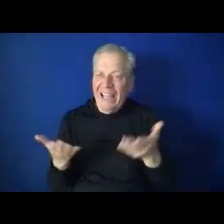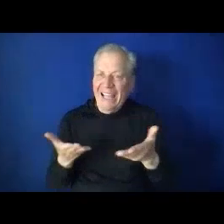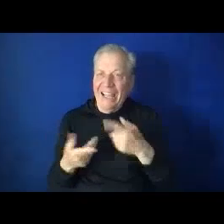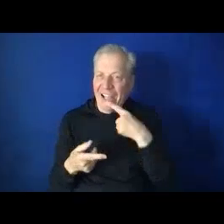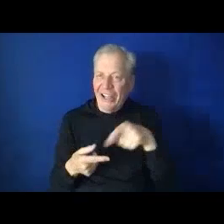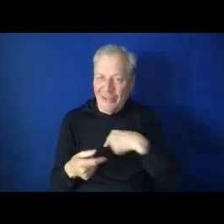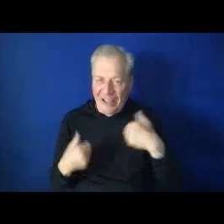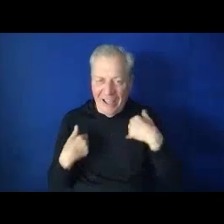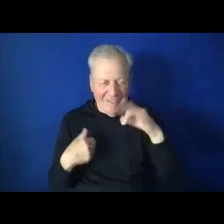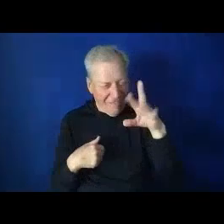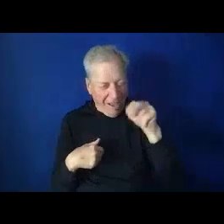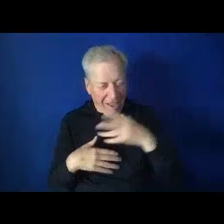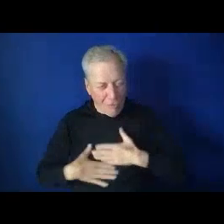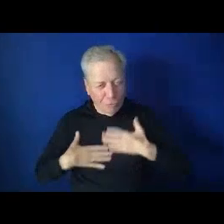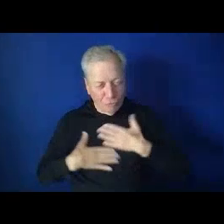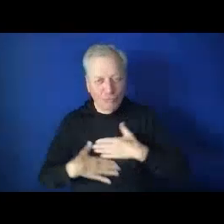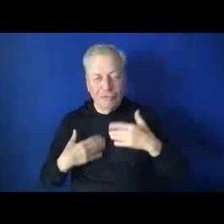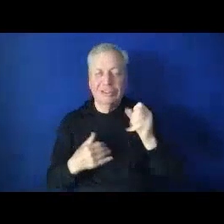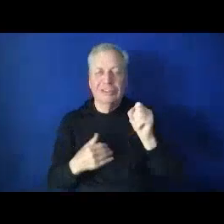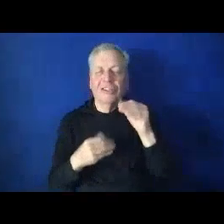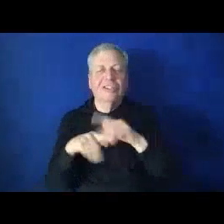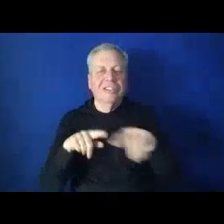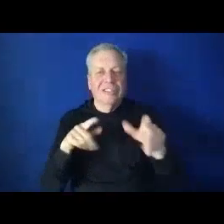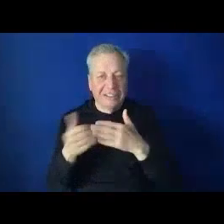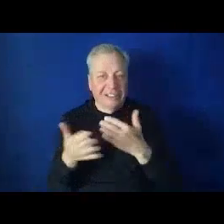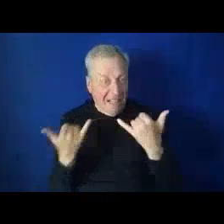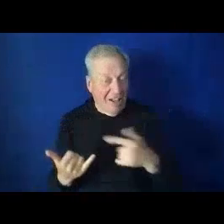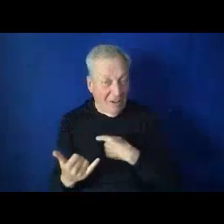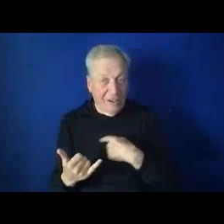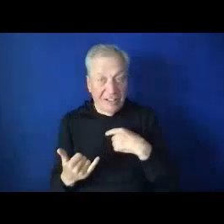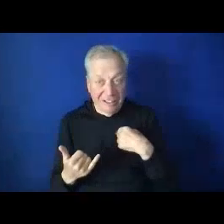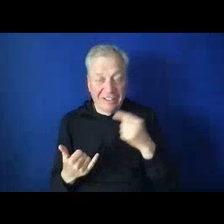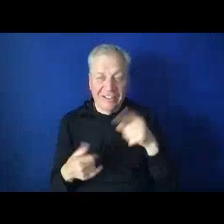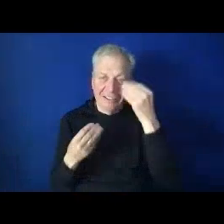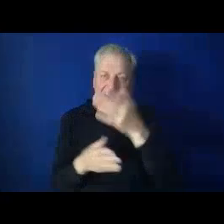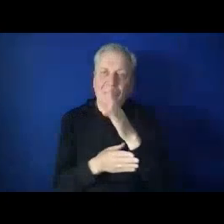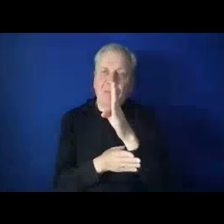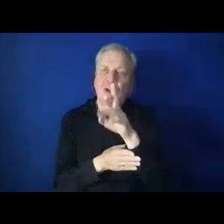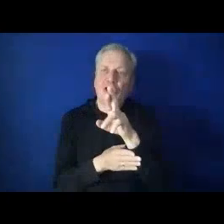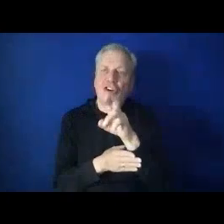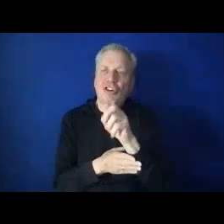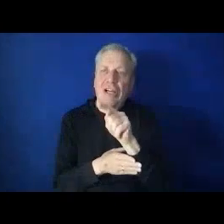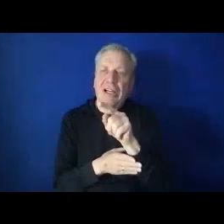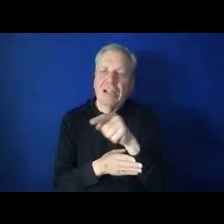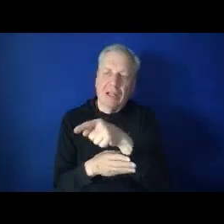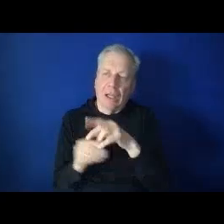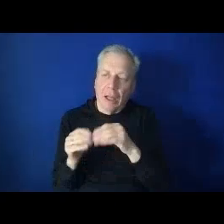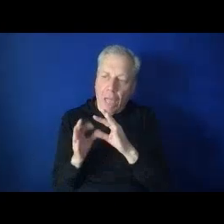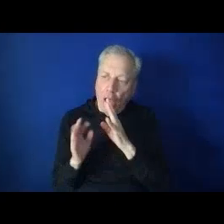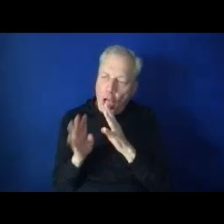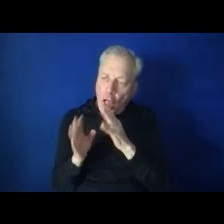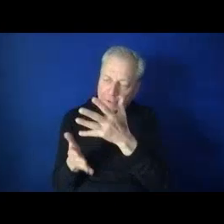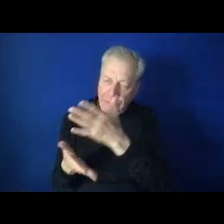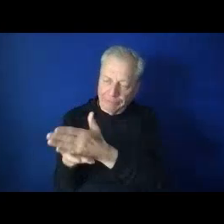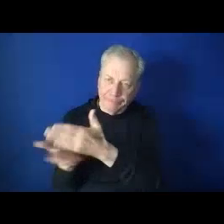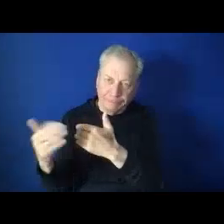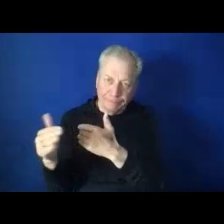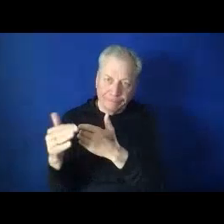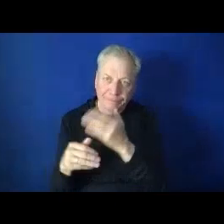good time. All right. Now that I got y'all fired up, and I got to tell Brett over here, stop talking. Brett, pay